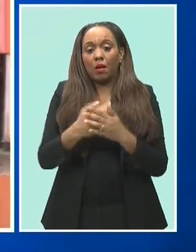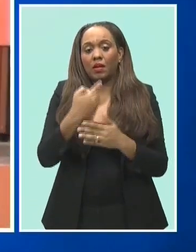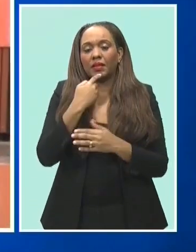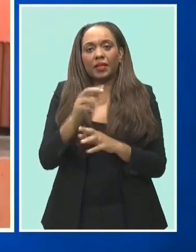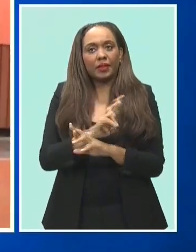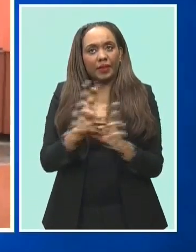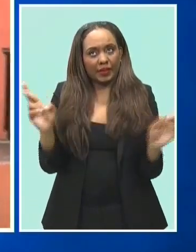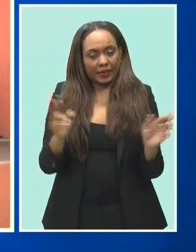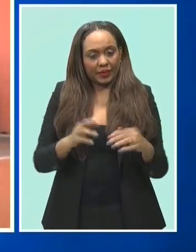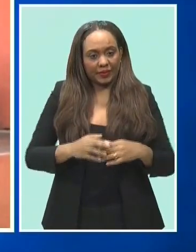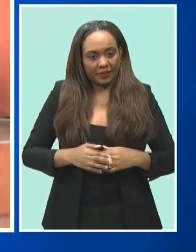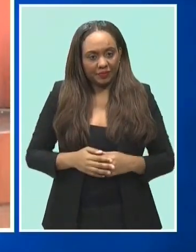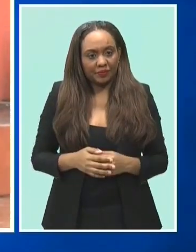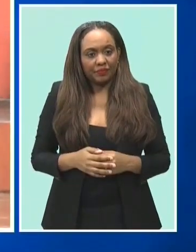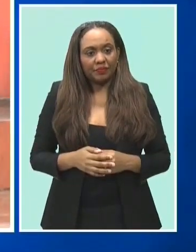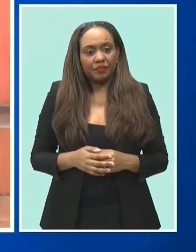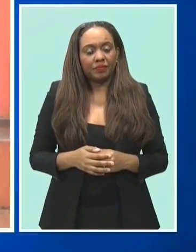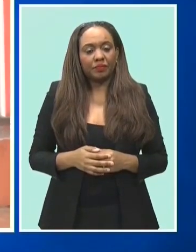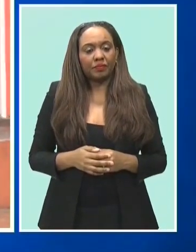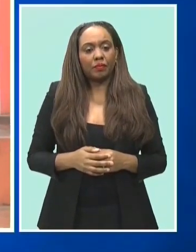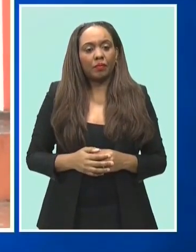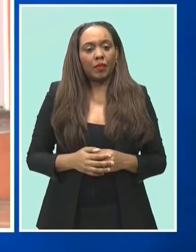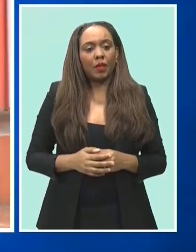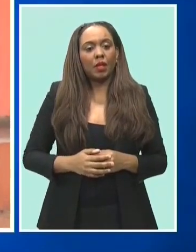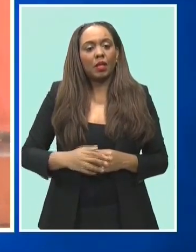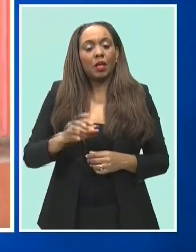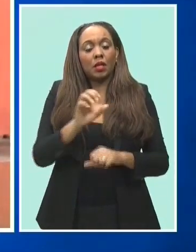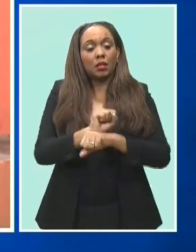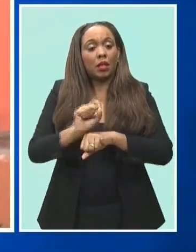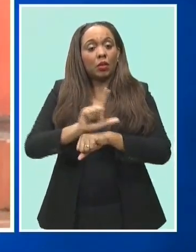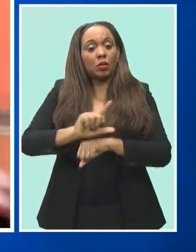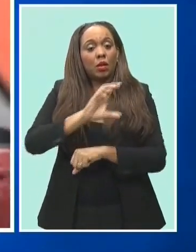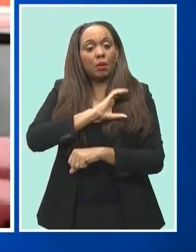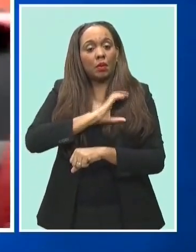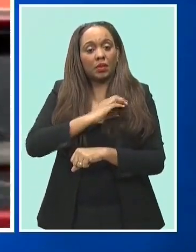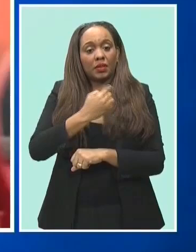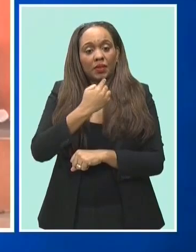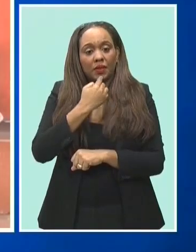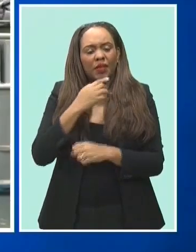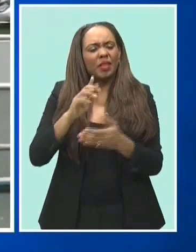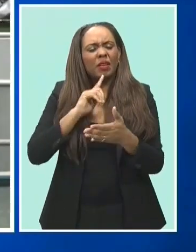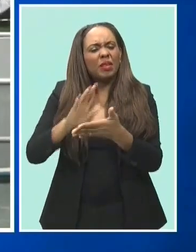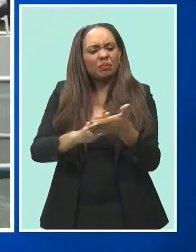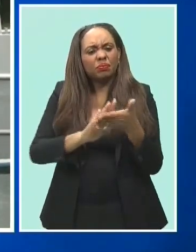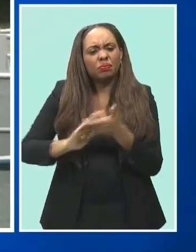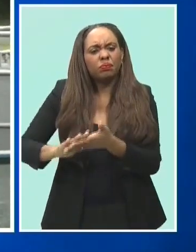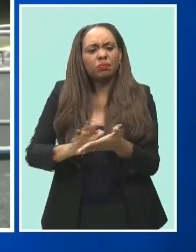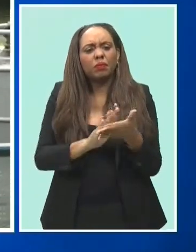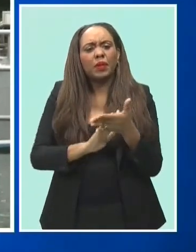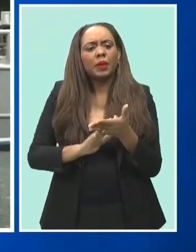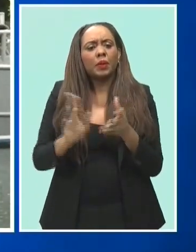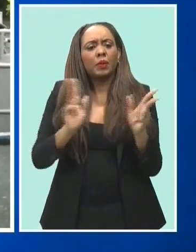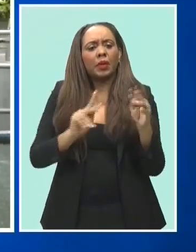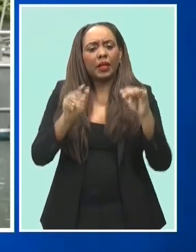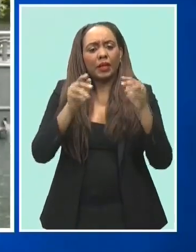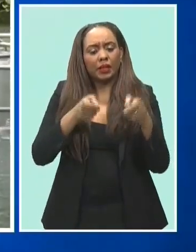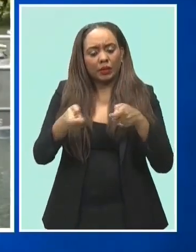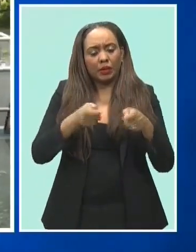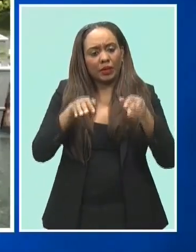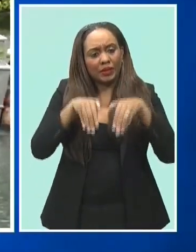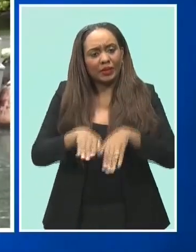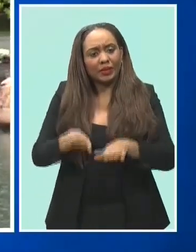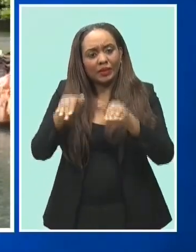Well, regarding the operations of the Royal St. Lucia Police Force during the event, Mr. Moncheri commended the Marine and Special Services